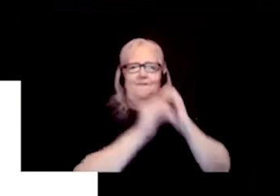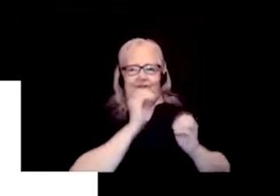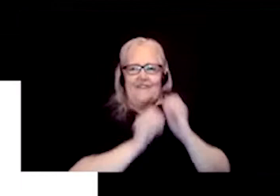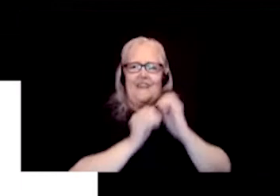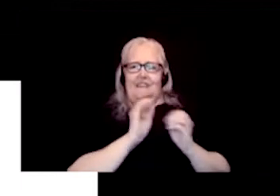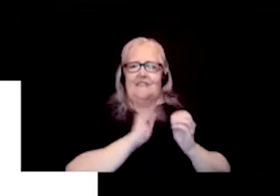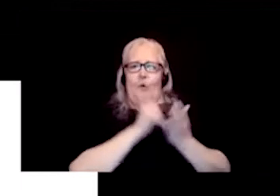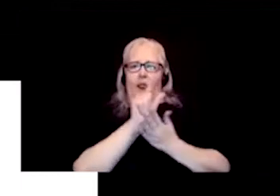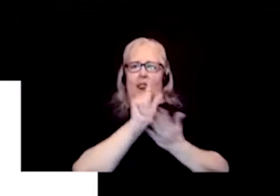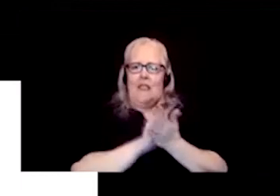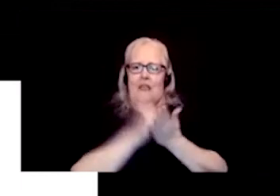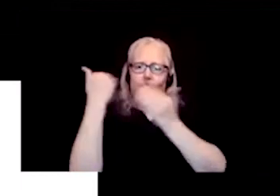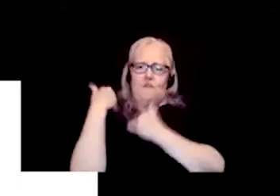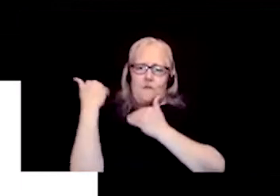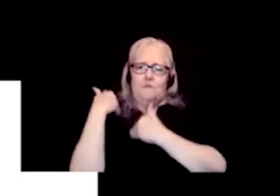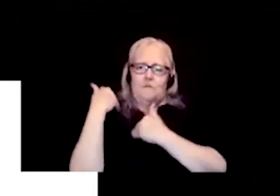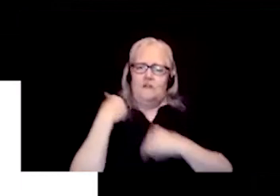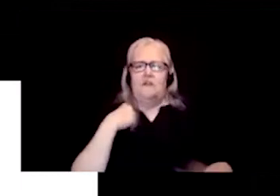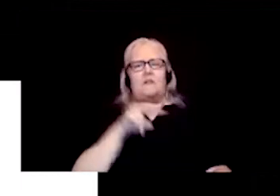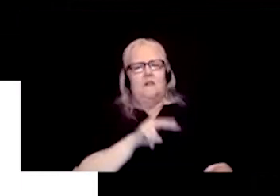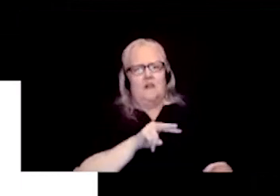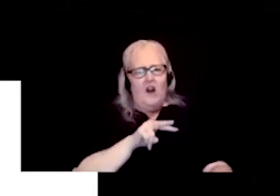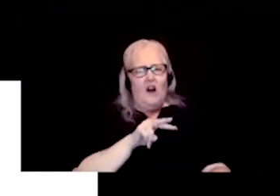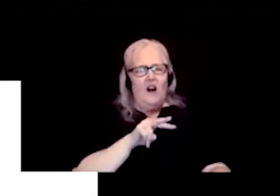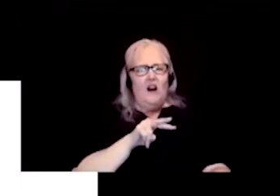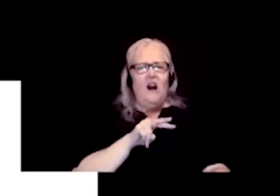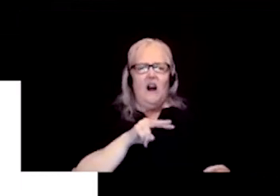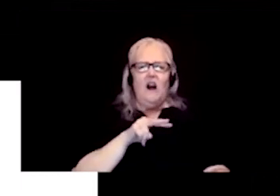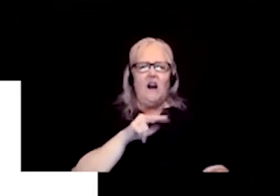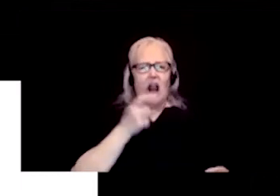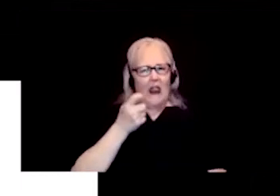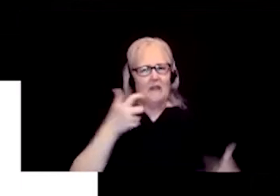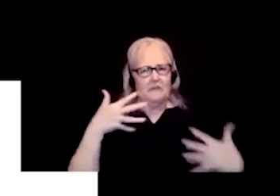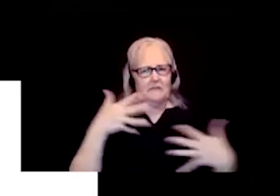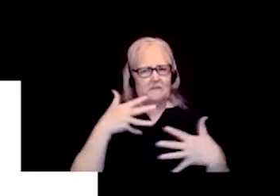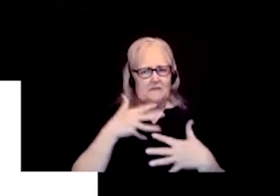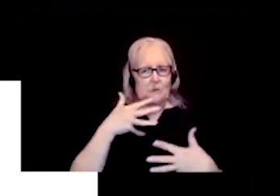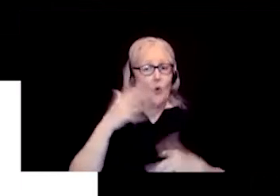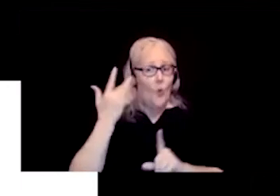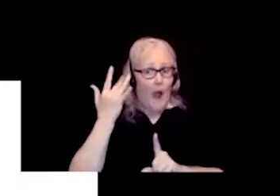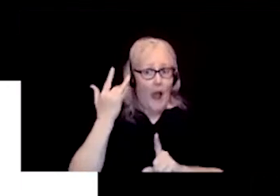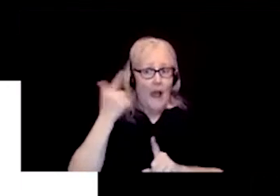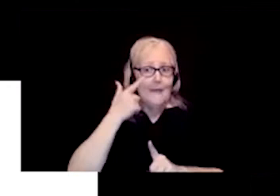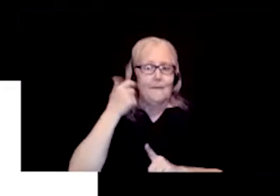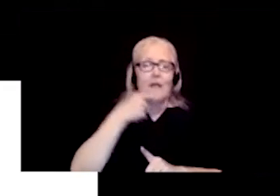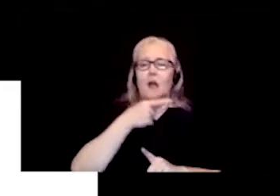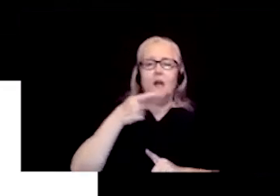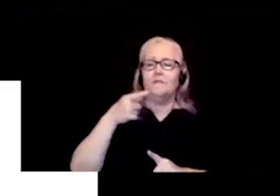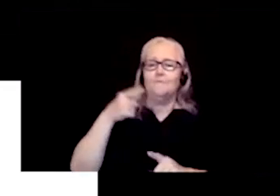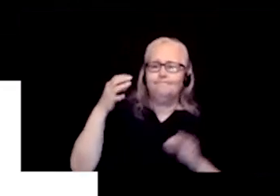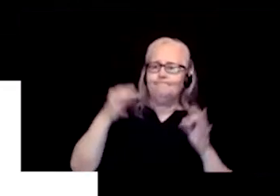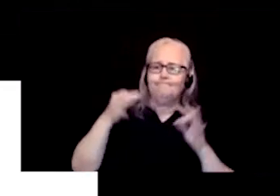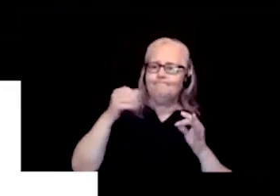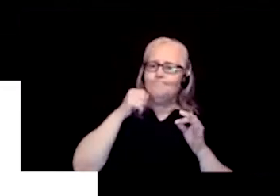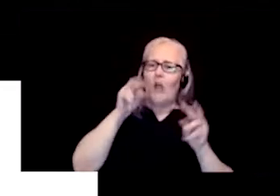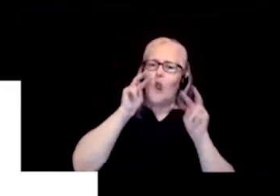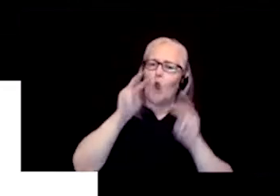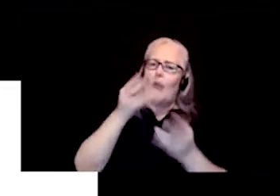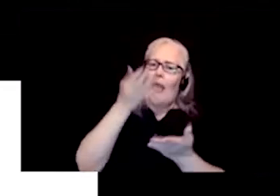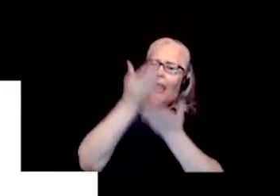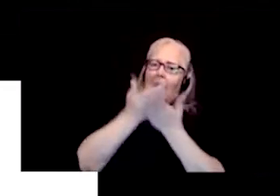Why is this alarming? Well, it's alarming for several reasons. First, the court fails to take into account the evidence from a broad spectrum of